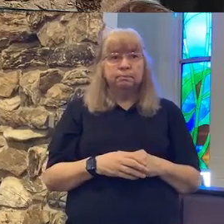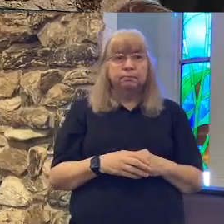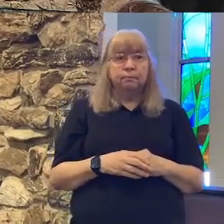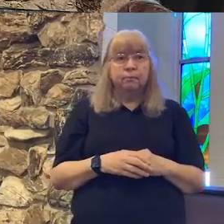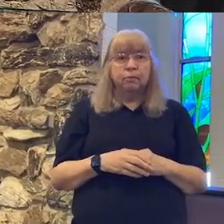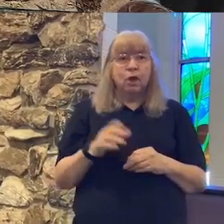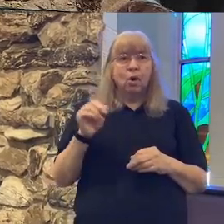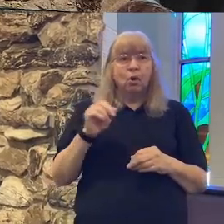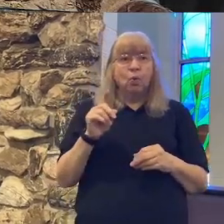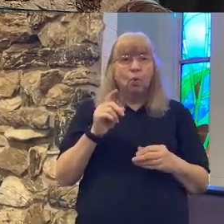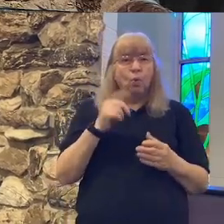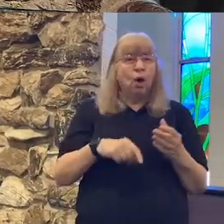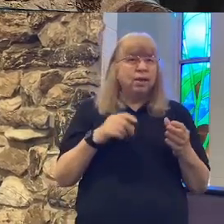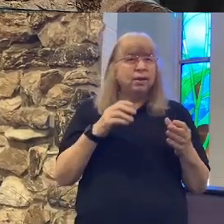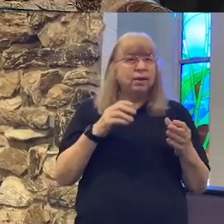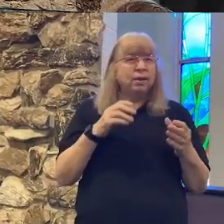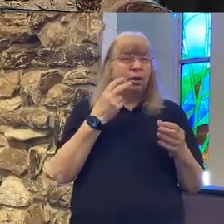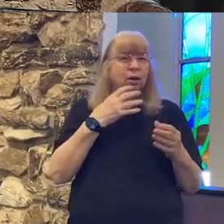What does that look like to you?